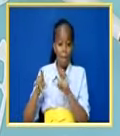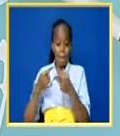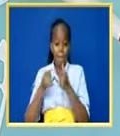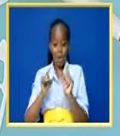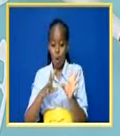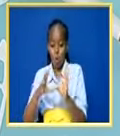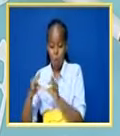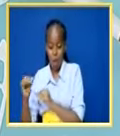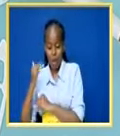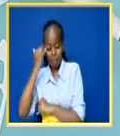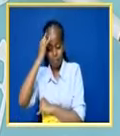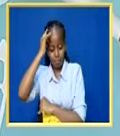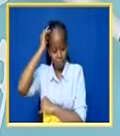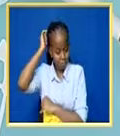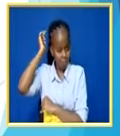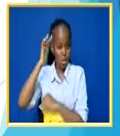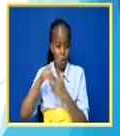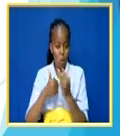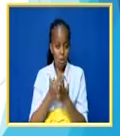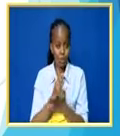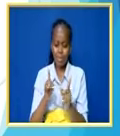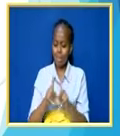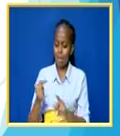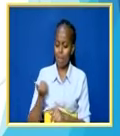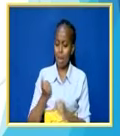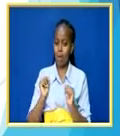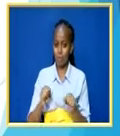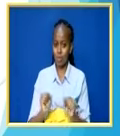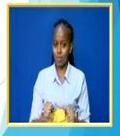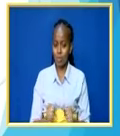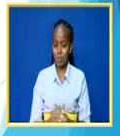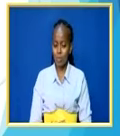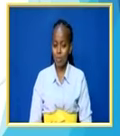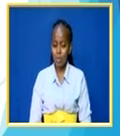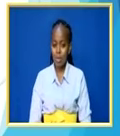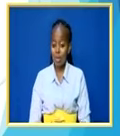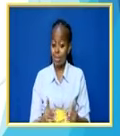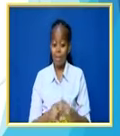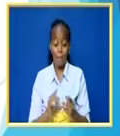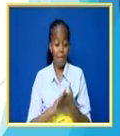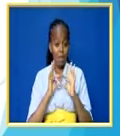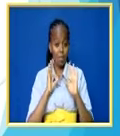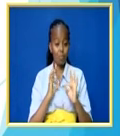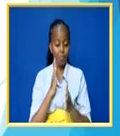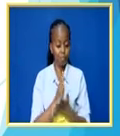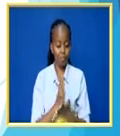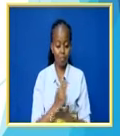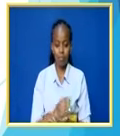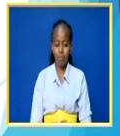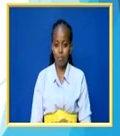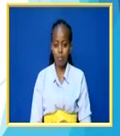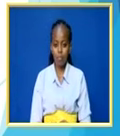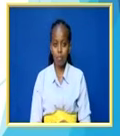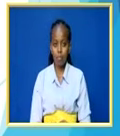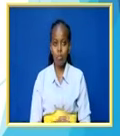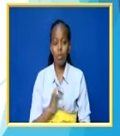at least and do what? Shave and it. Shave the yes. hair. Even girls can shave their hair and still look good. Yeah, yes. They do. Mm-hmm. They do. Yeah. Yes.